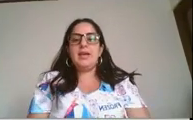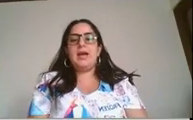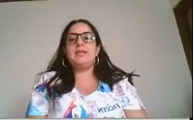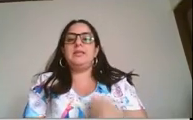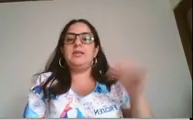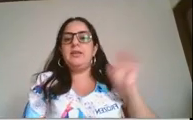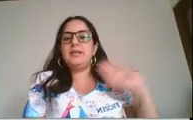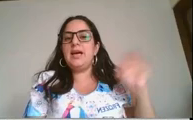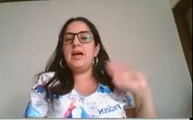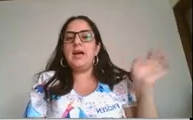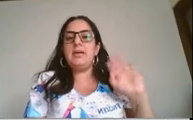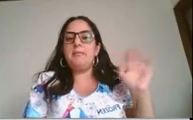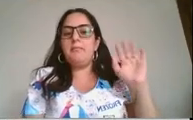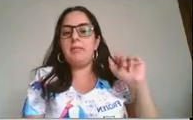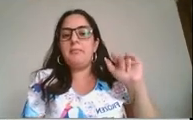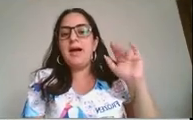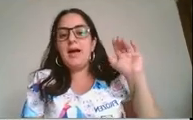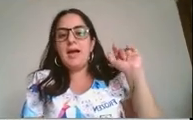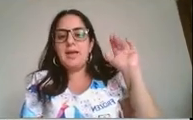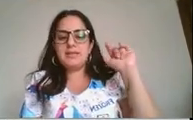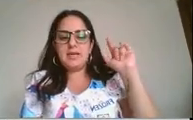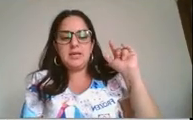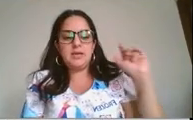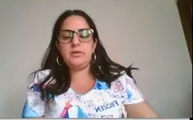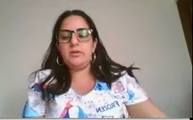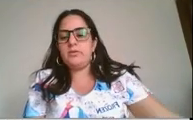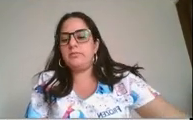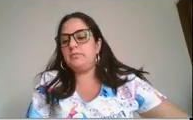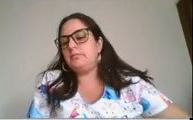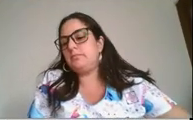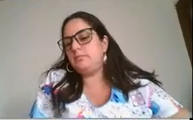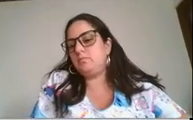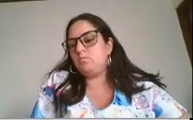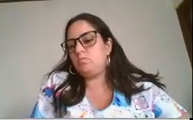Okay, guys. See you next time. Bye-bye. Thank you.